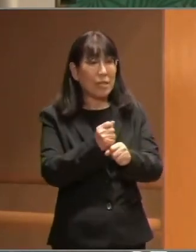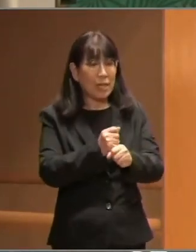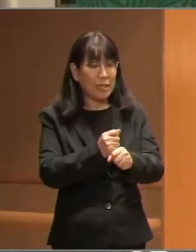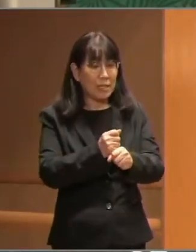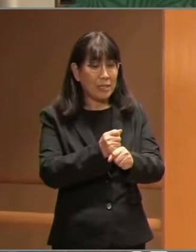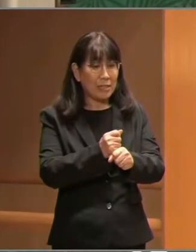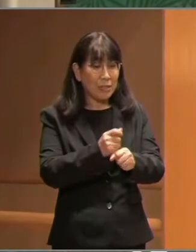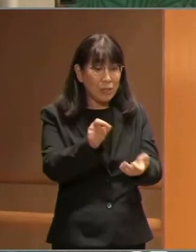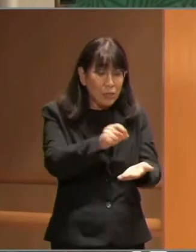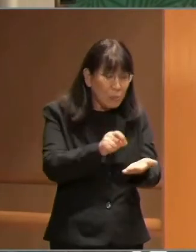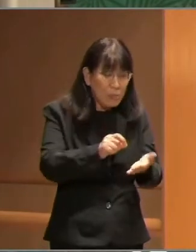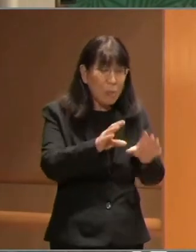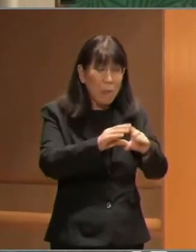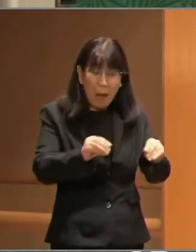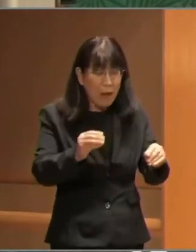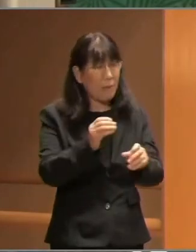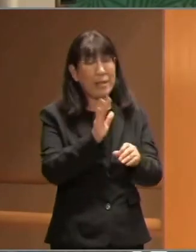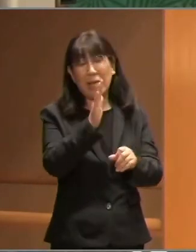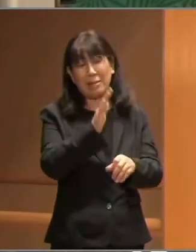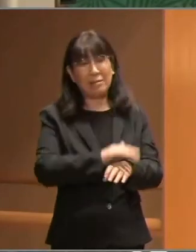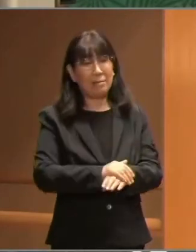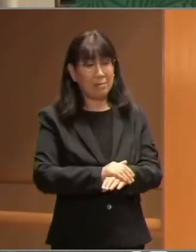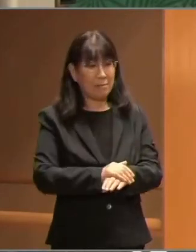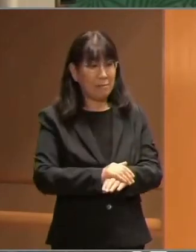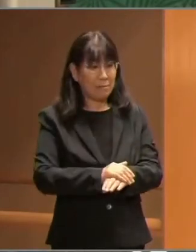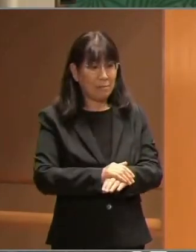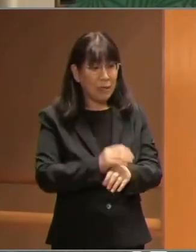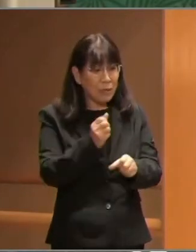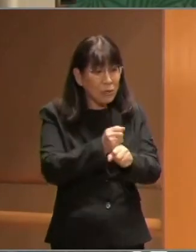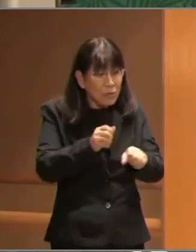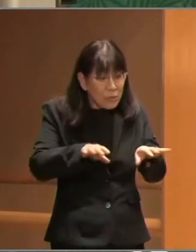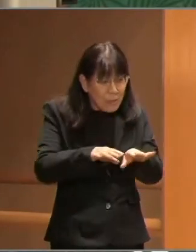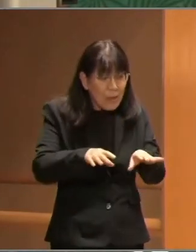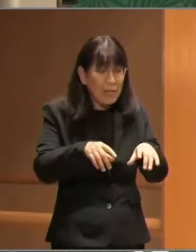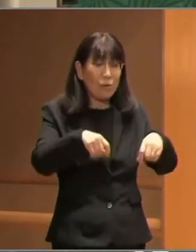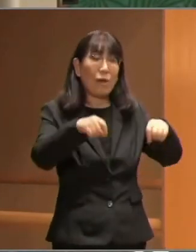I couldn't tear them up, or even the ink